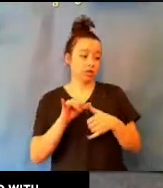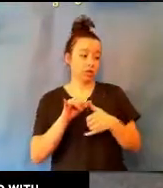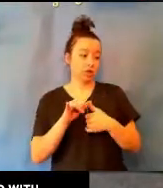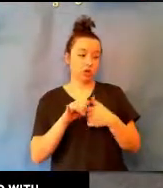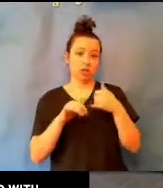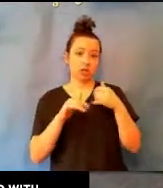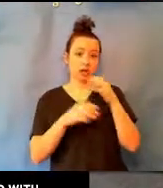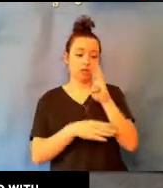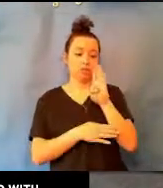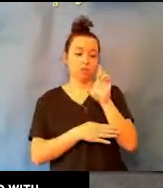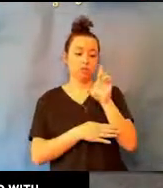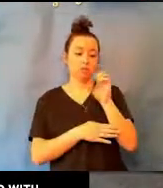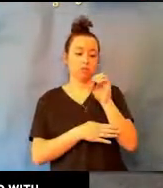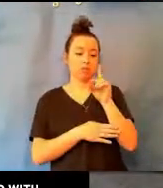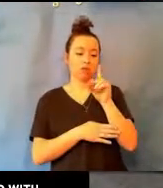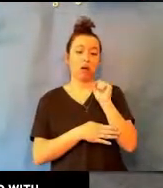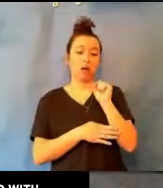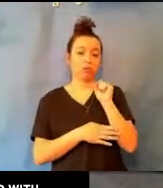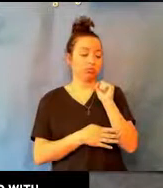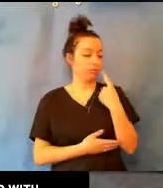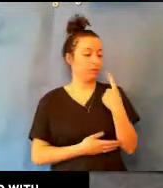blocks. So 1,